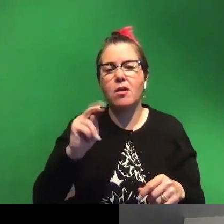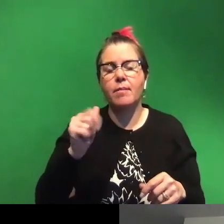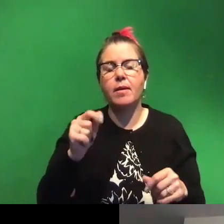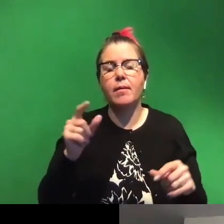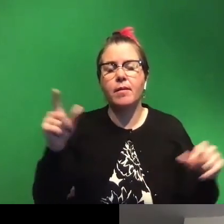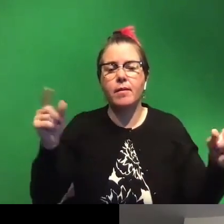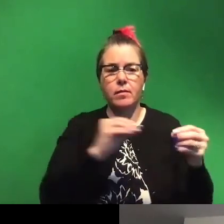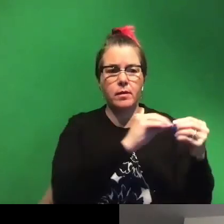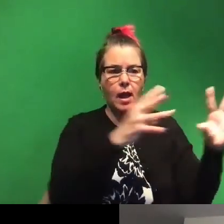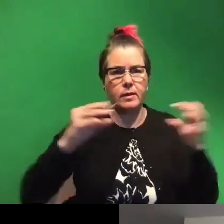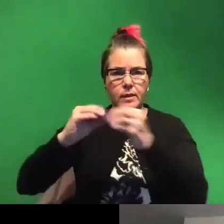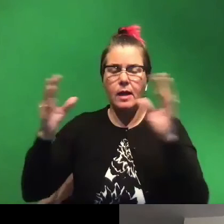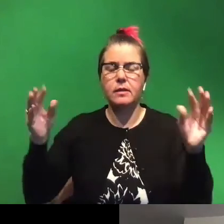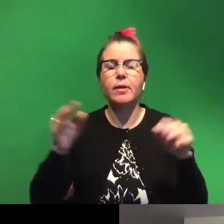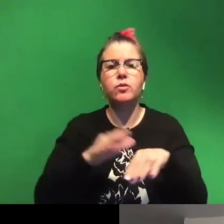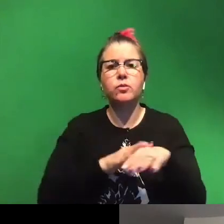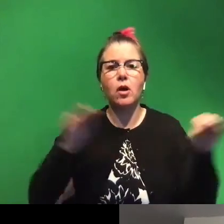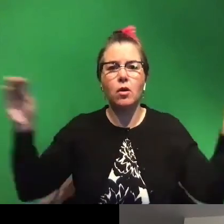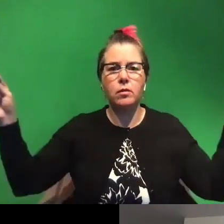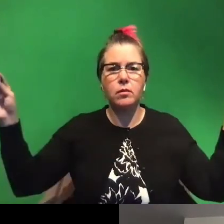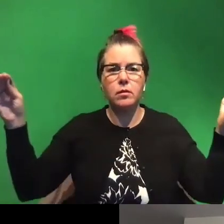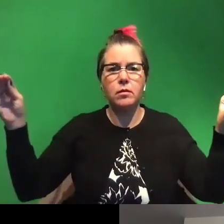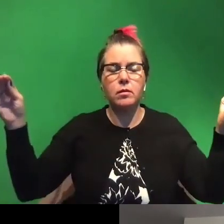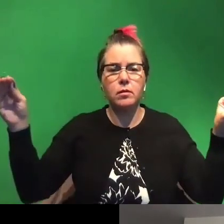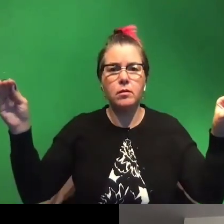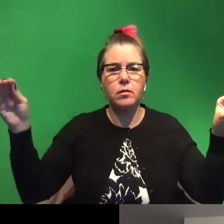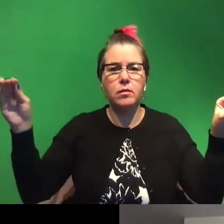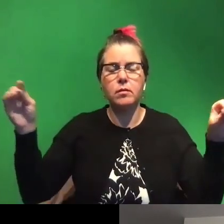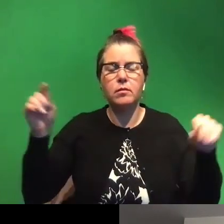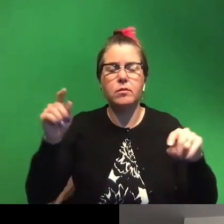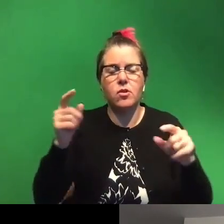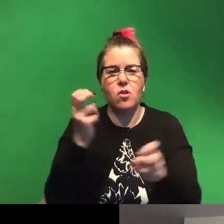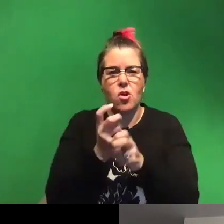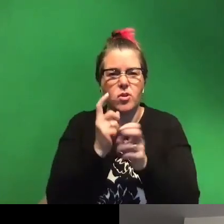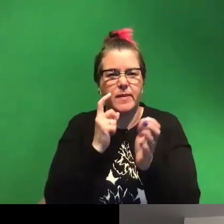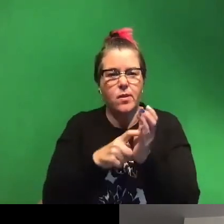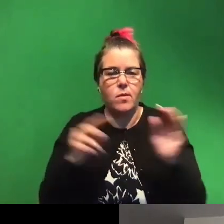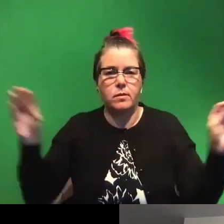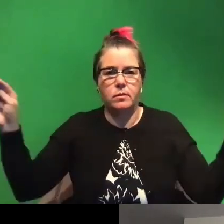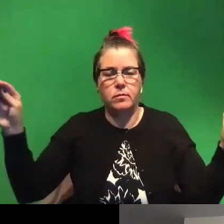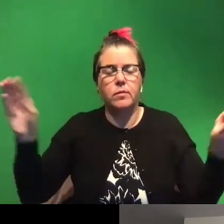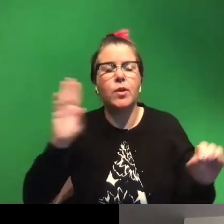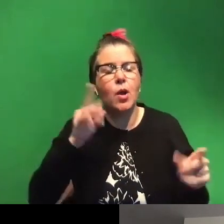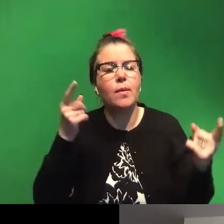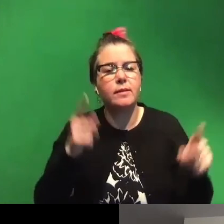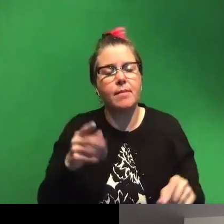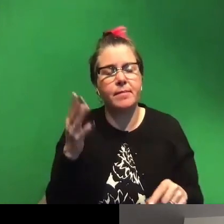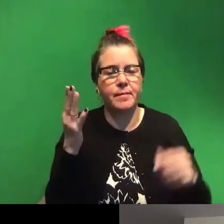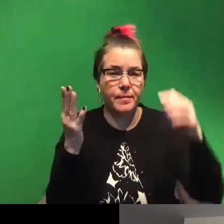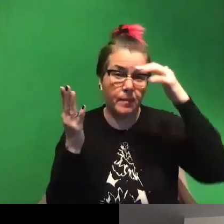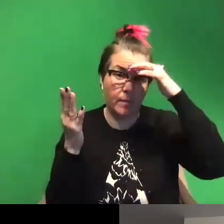like the movement is so slow that we can barely detect it. We know it's happening because